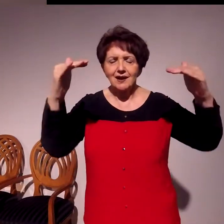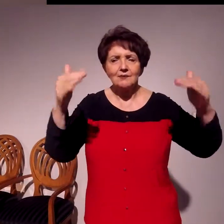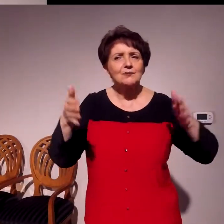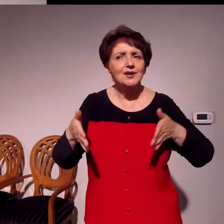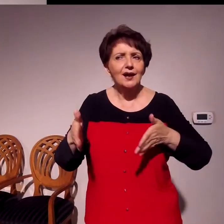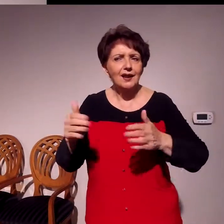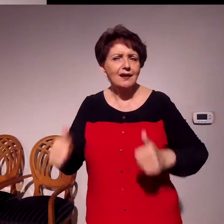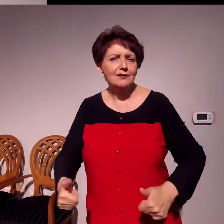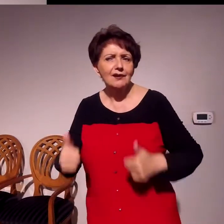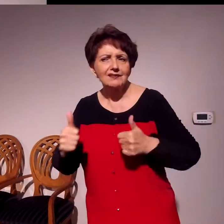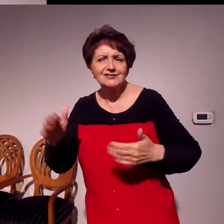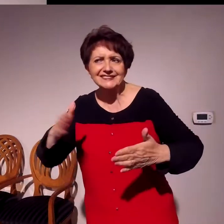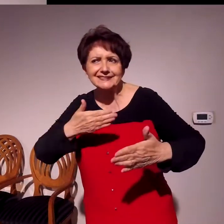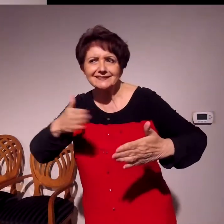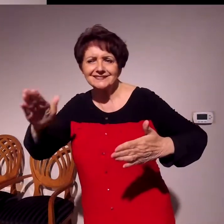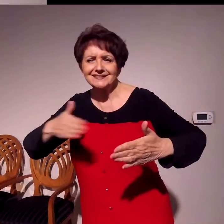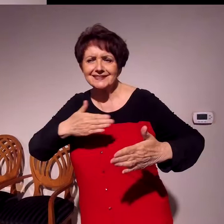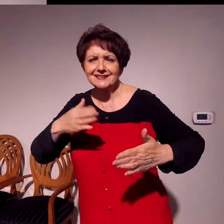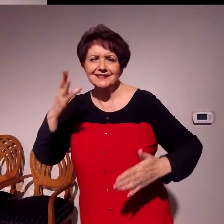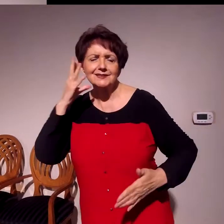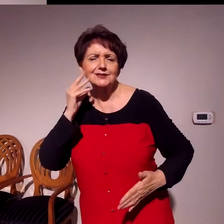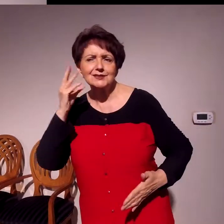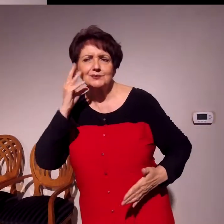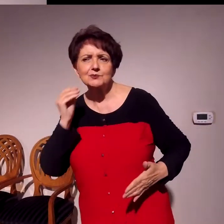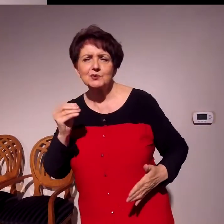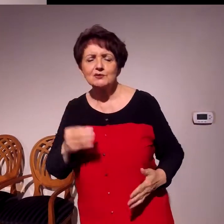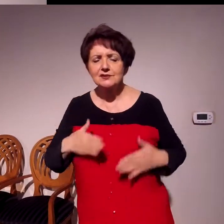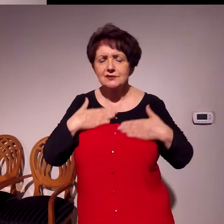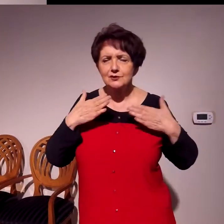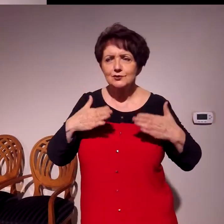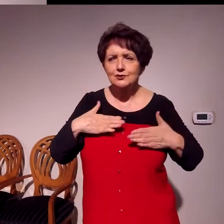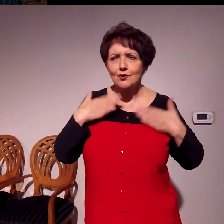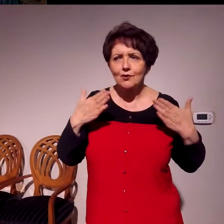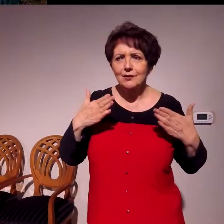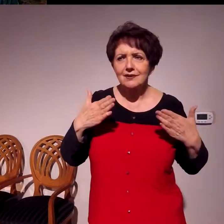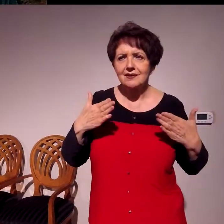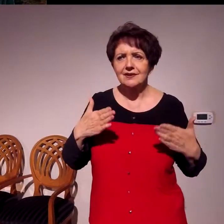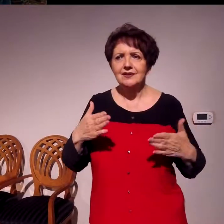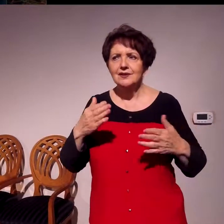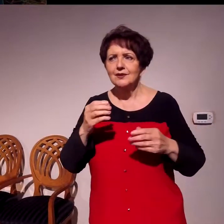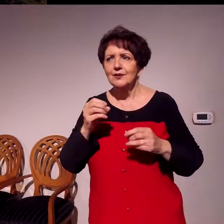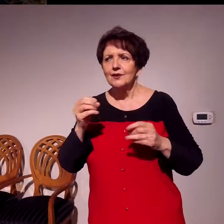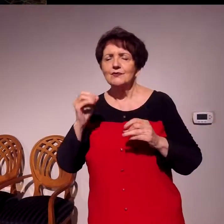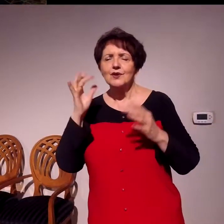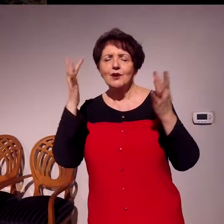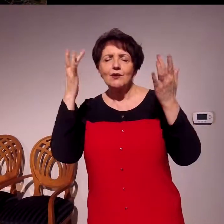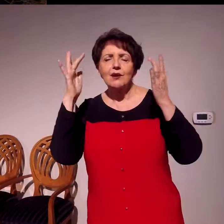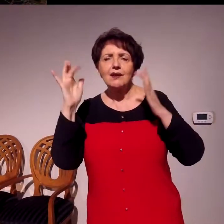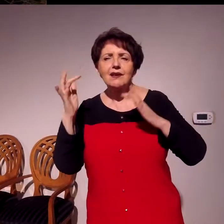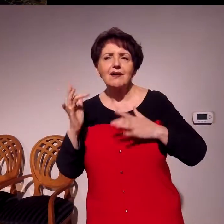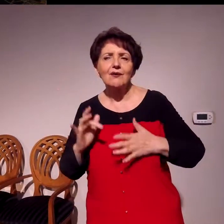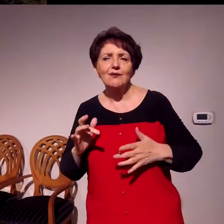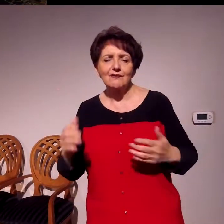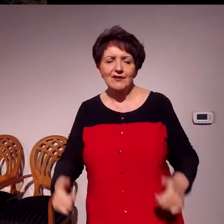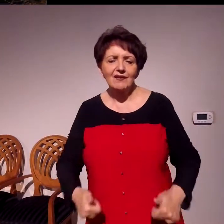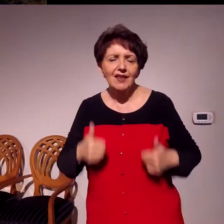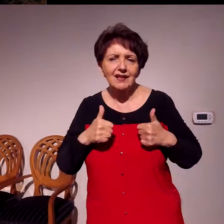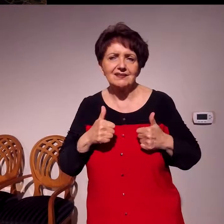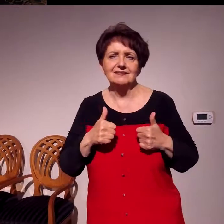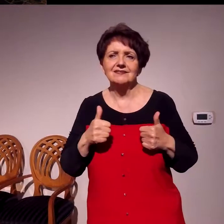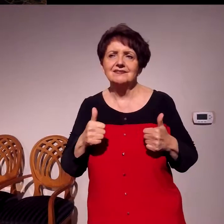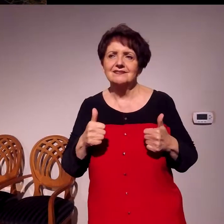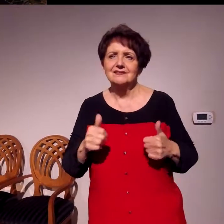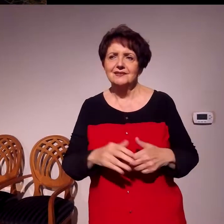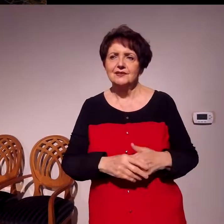to sing, to experience the joy and the glow of our own lives,